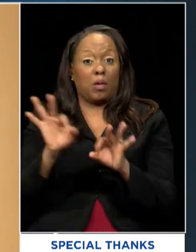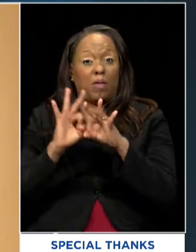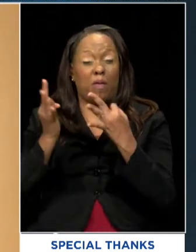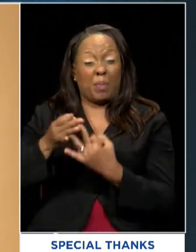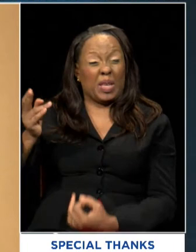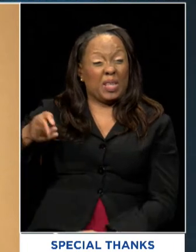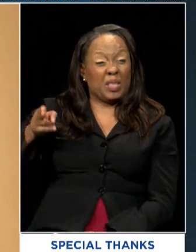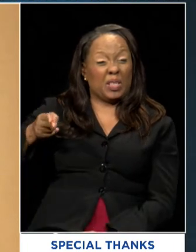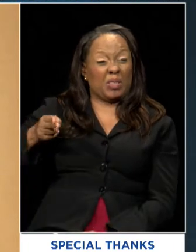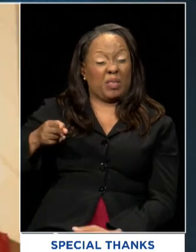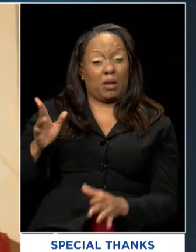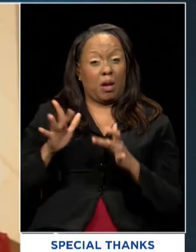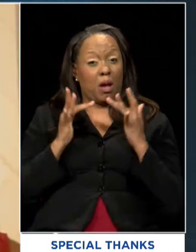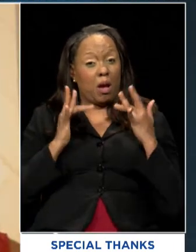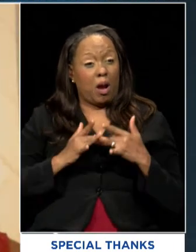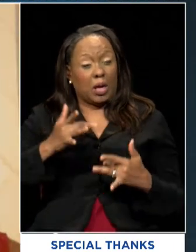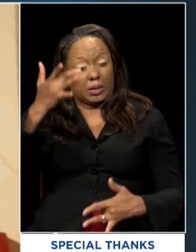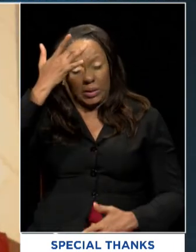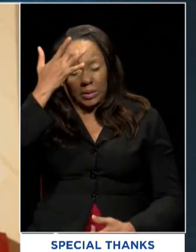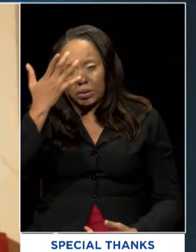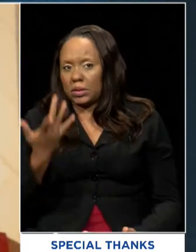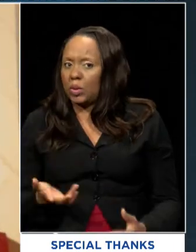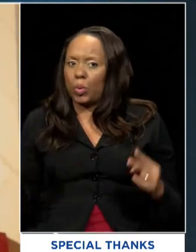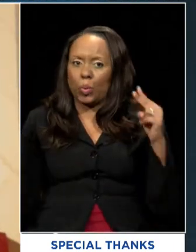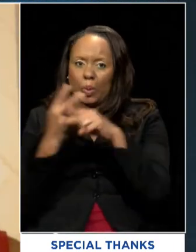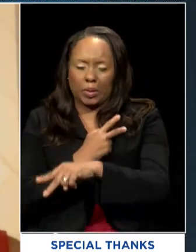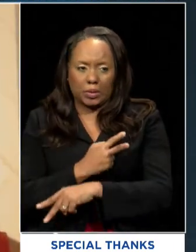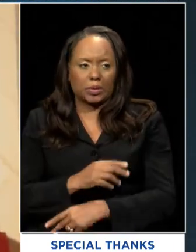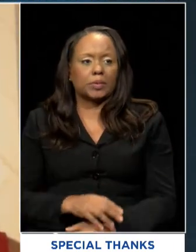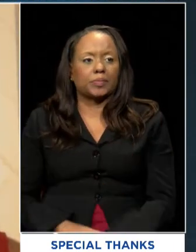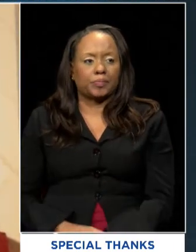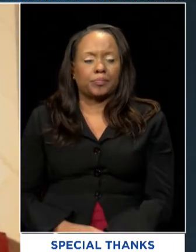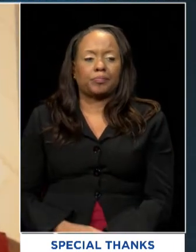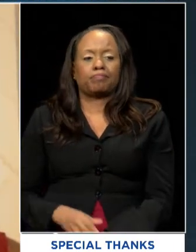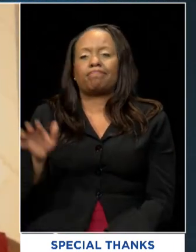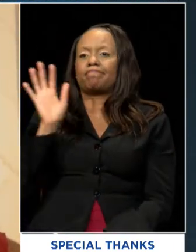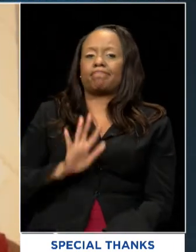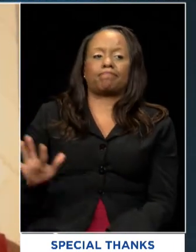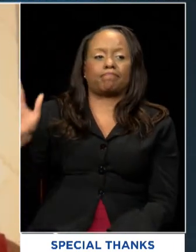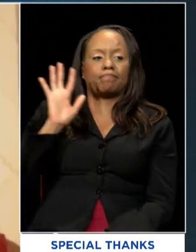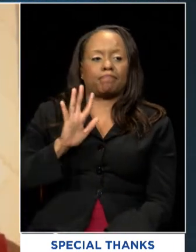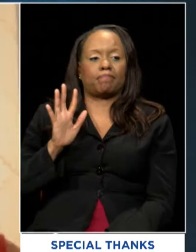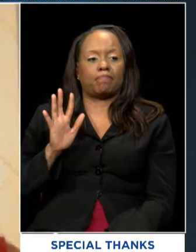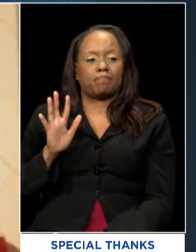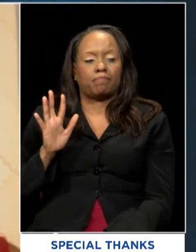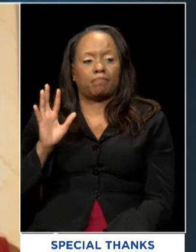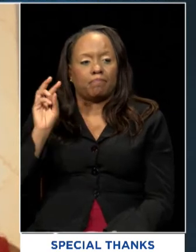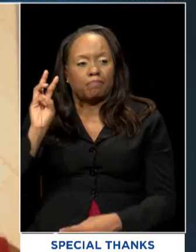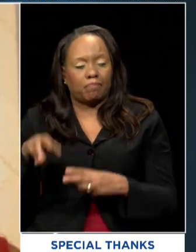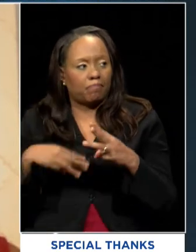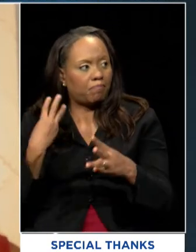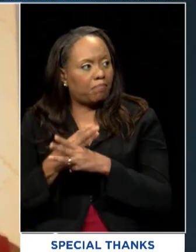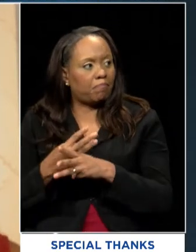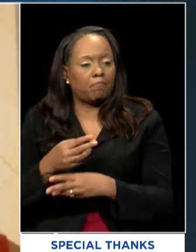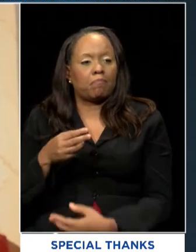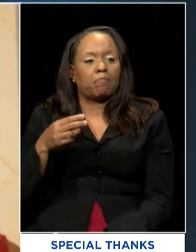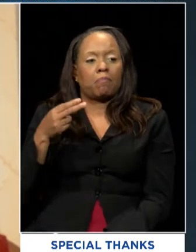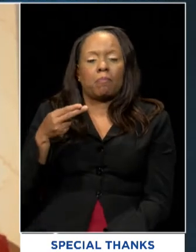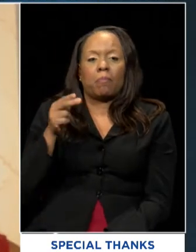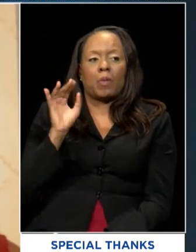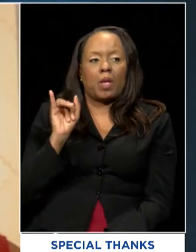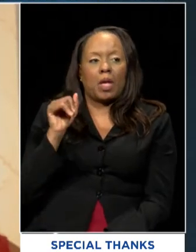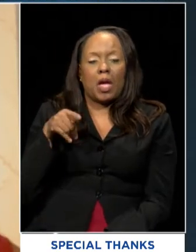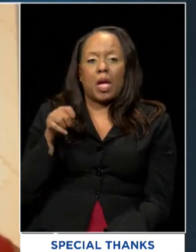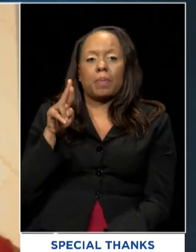disease. So when we look at statistics worldwide, hypertension has the greatest attributable